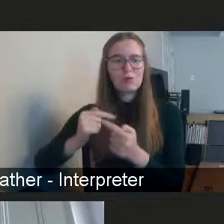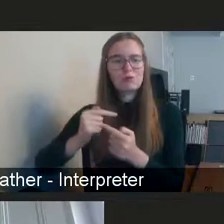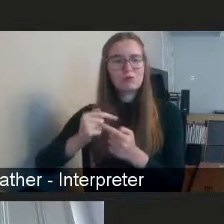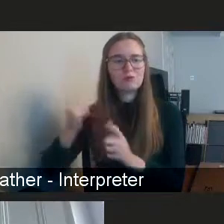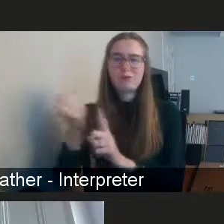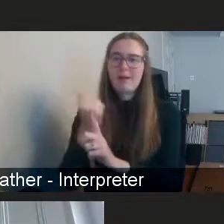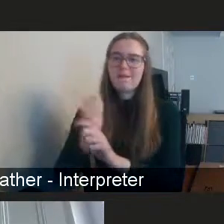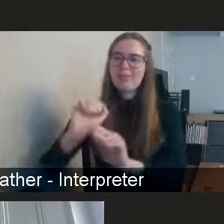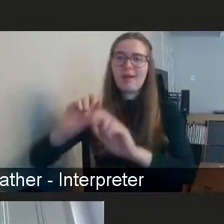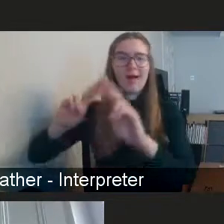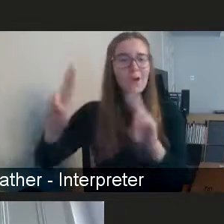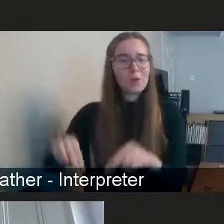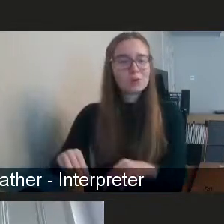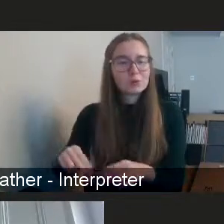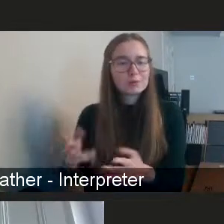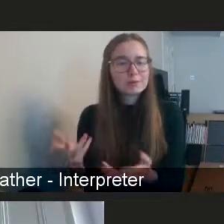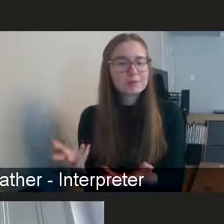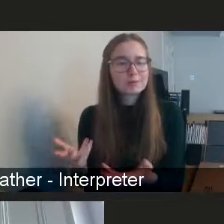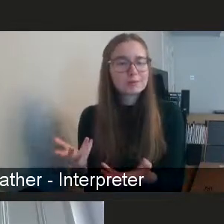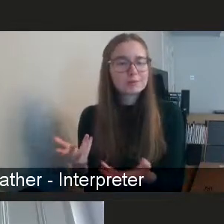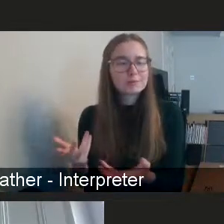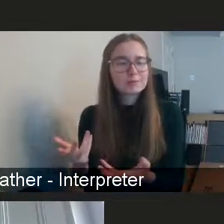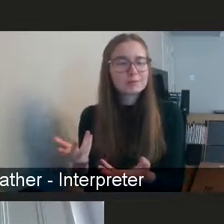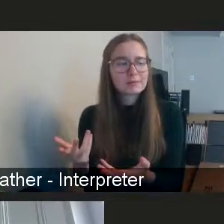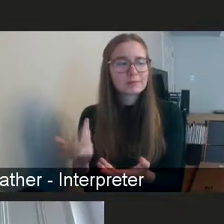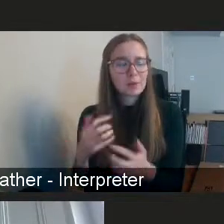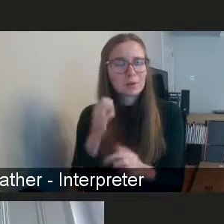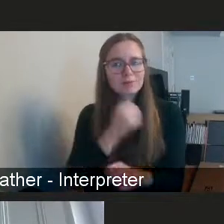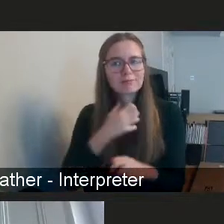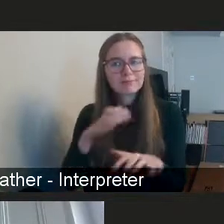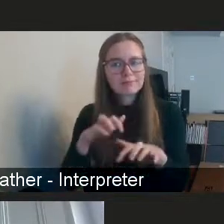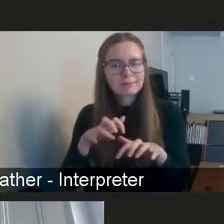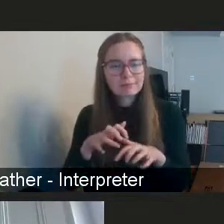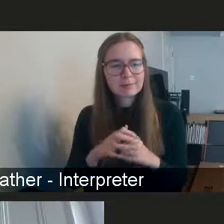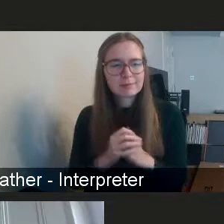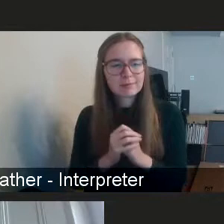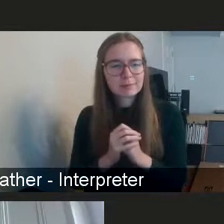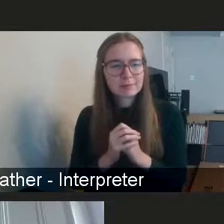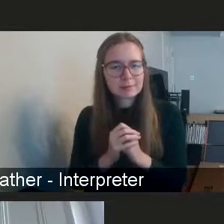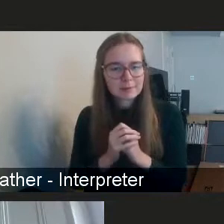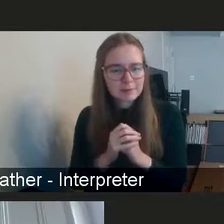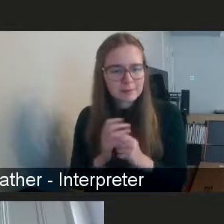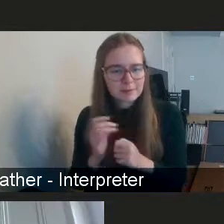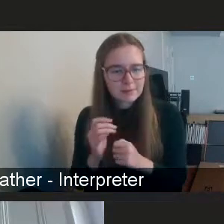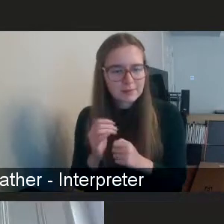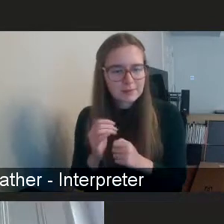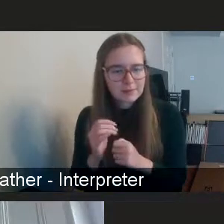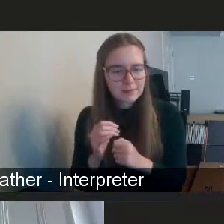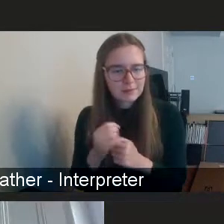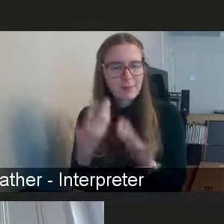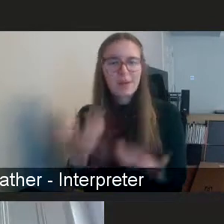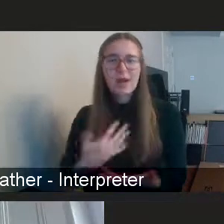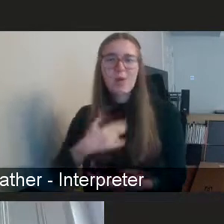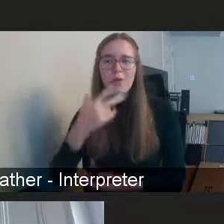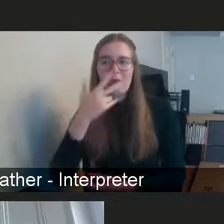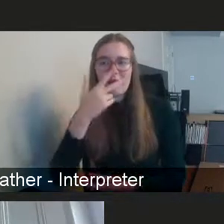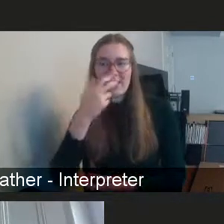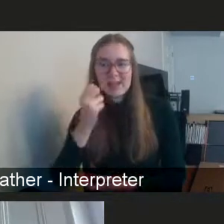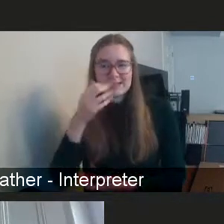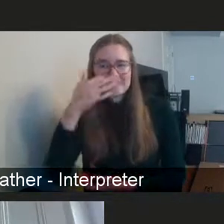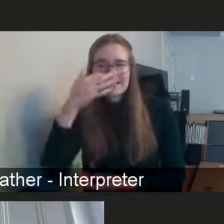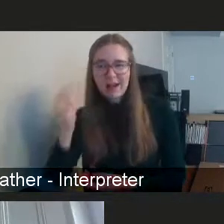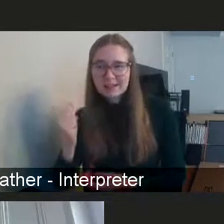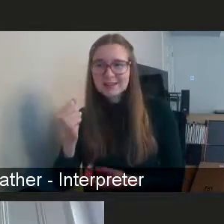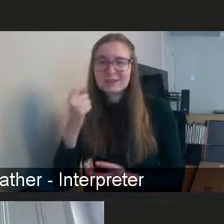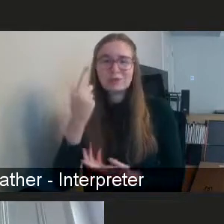their house? Somebody who's in their 80s and 90s, how long they are looking